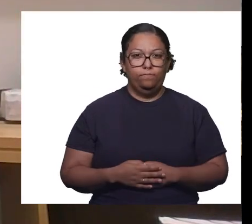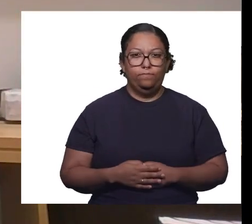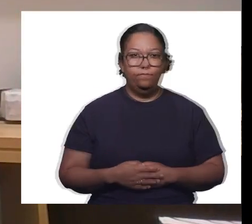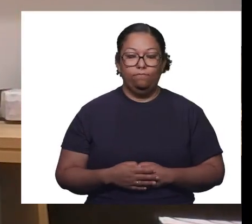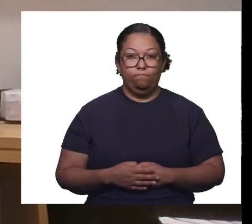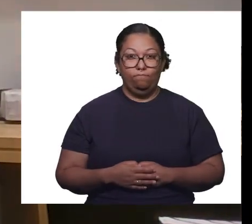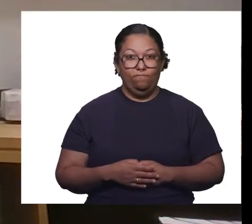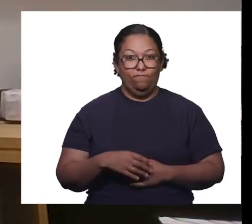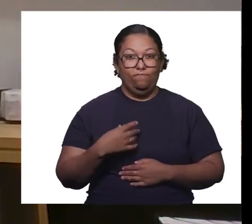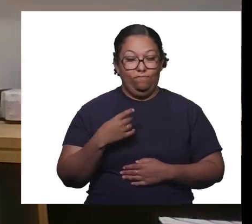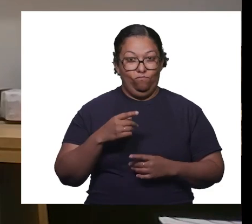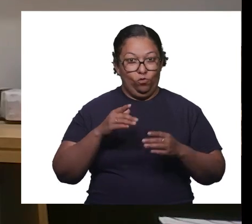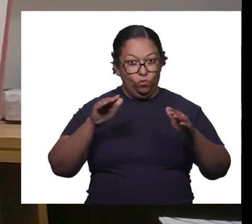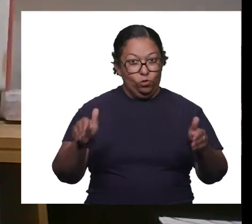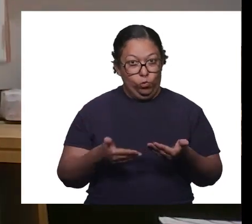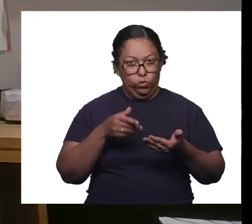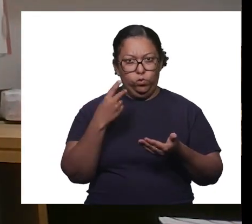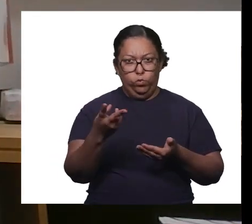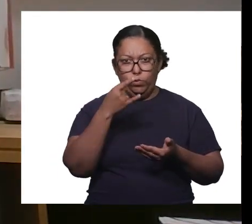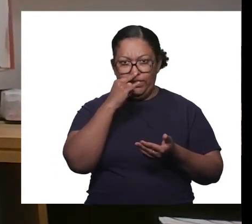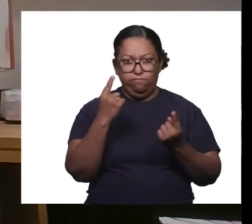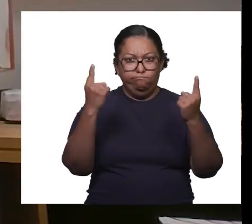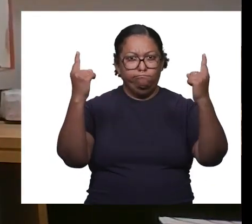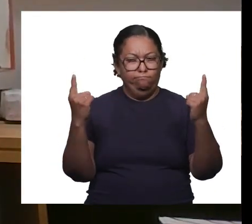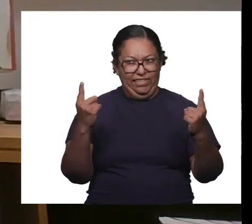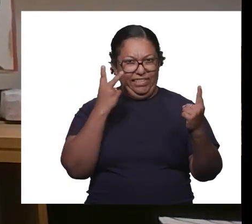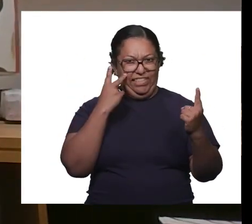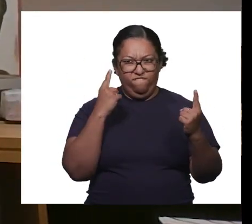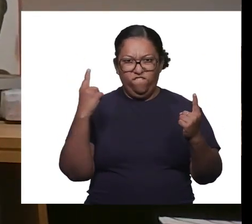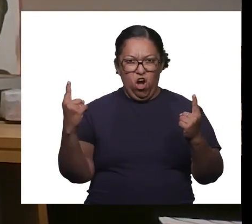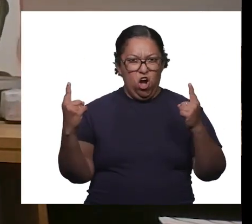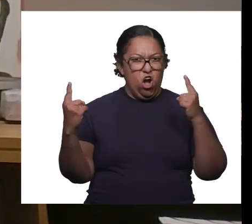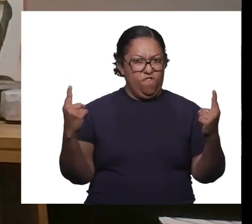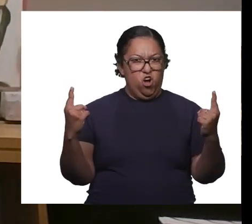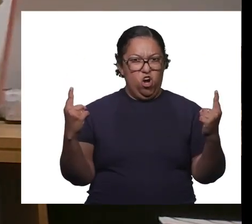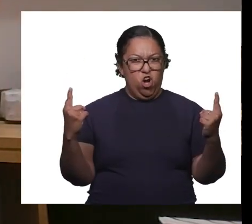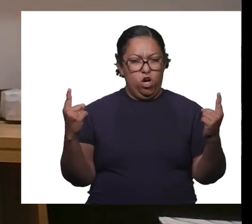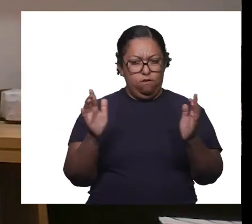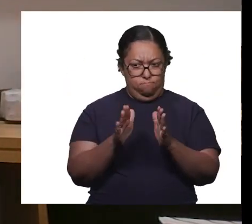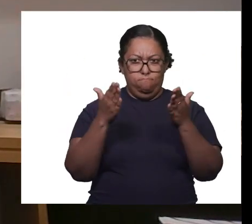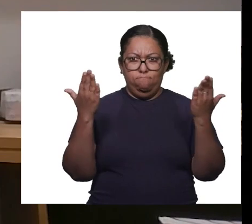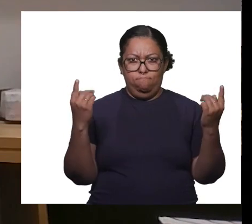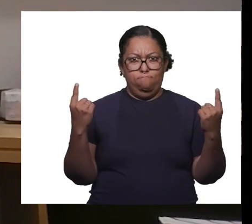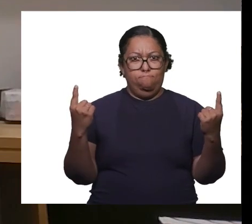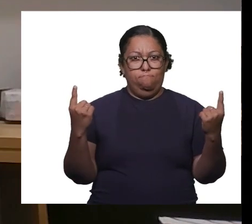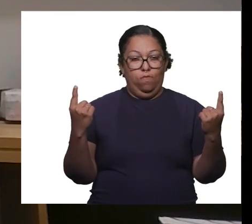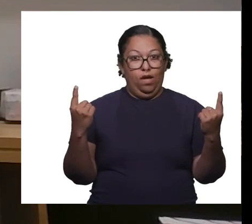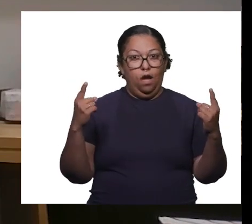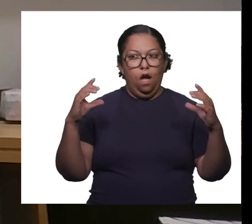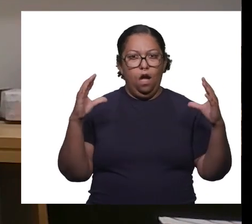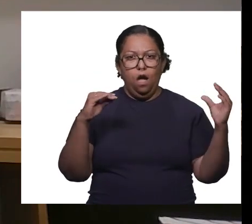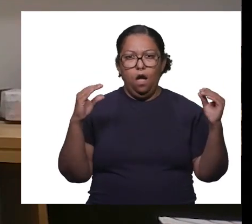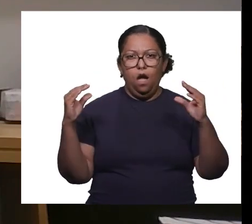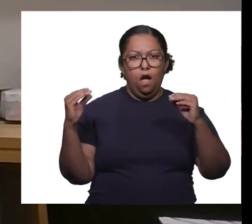When we meet our two kids, look at how far away they are on either side of the book. But as they get talking